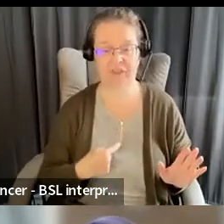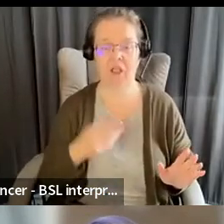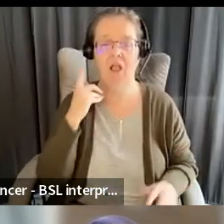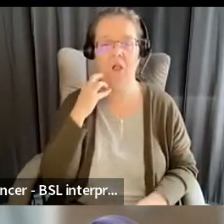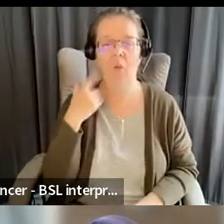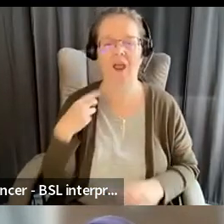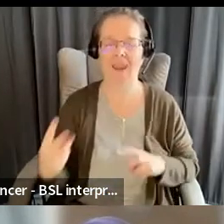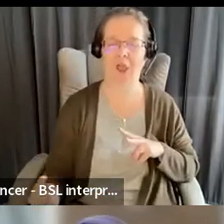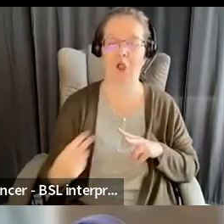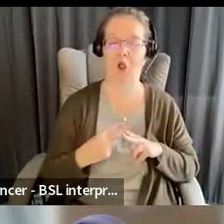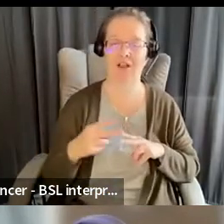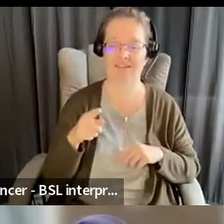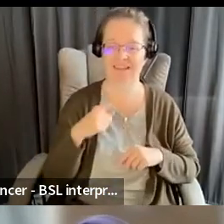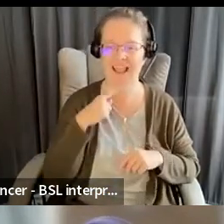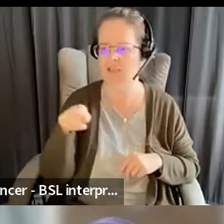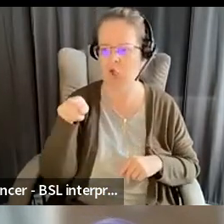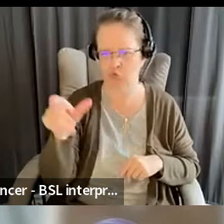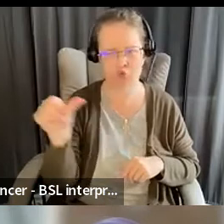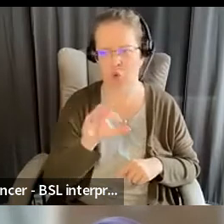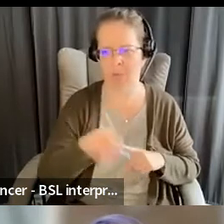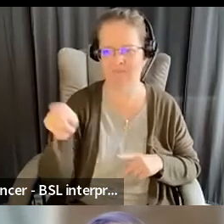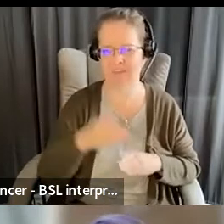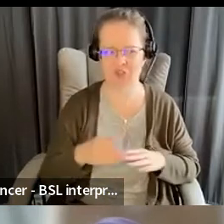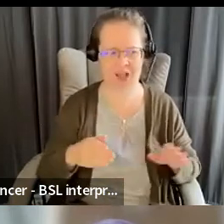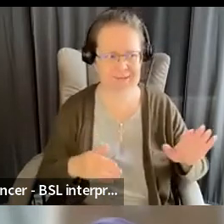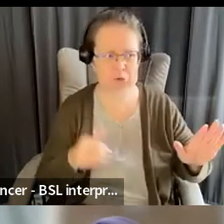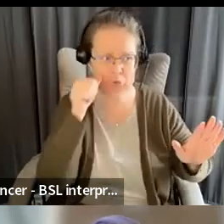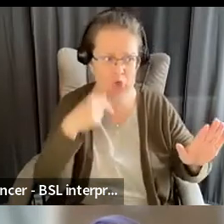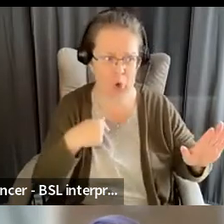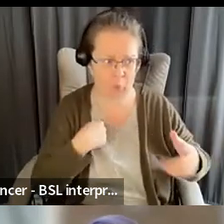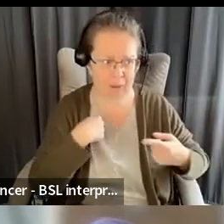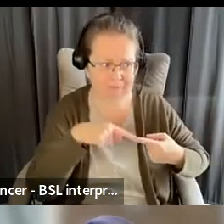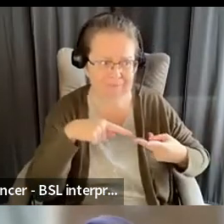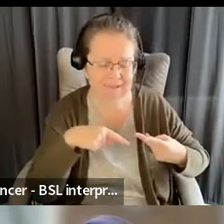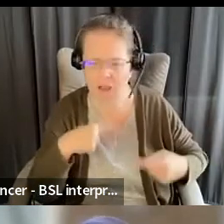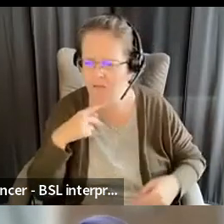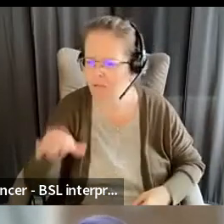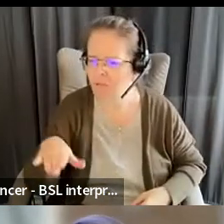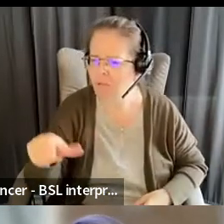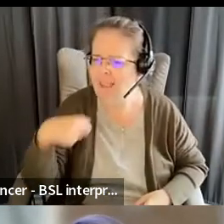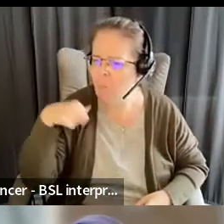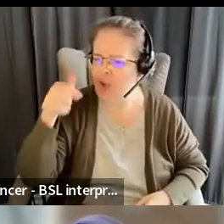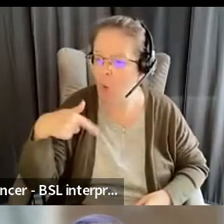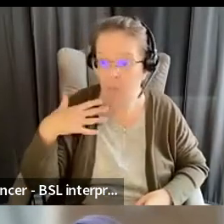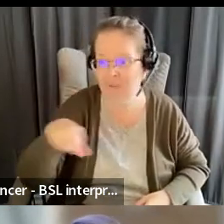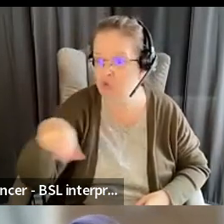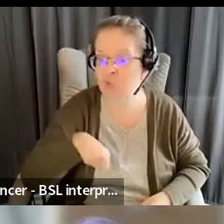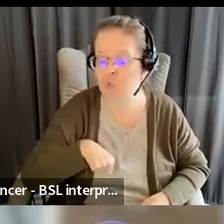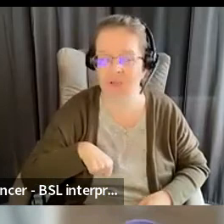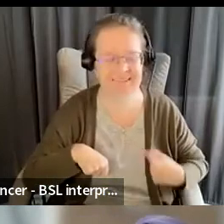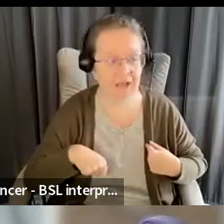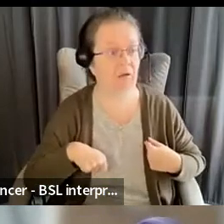got contacted and said, you should apply for this job, and I was like, okay, but you do know like about these things, and they were like, yeah, we do, and we need you, so apply for this